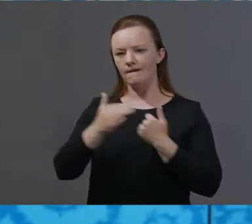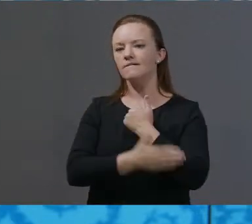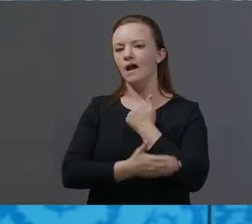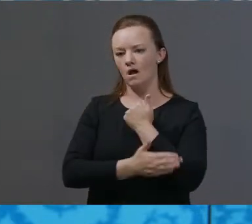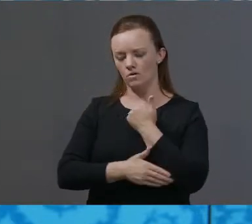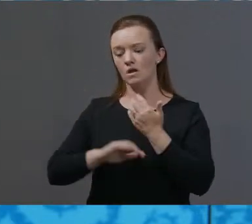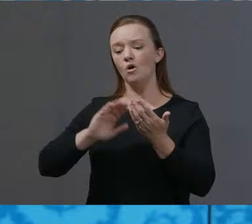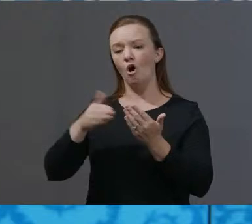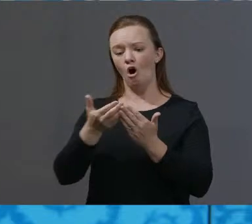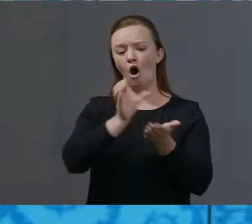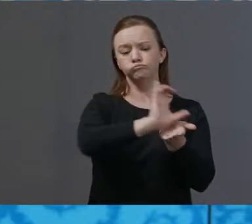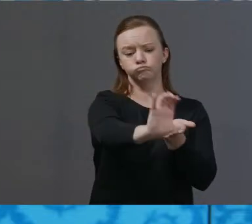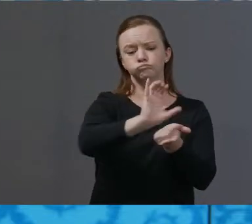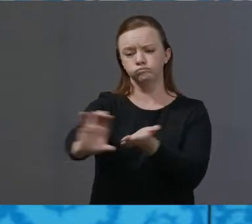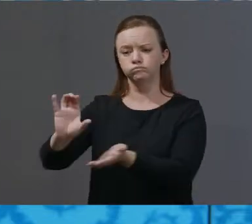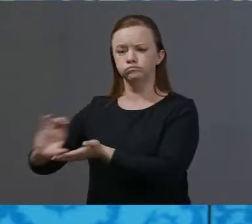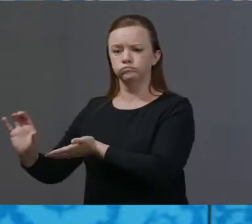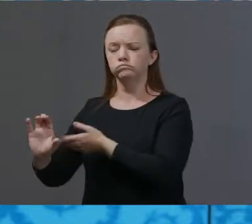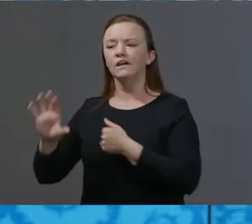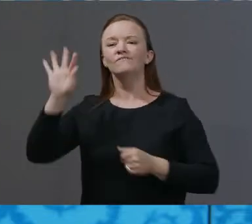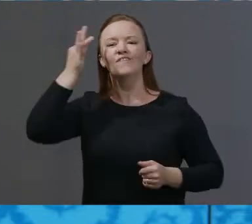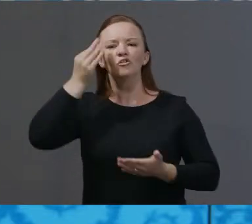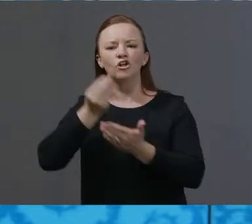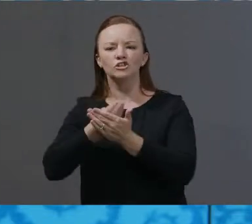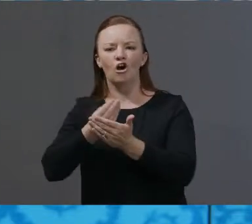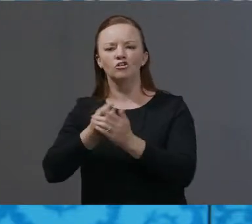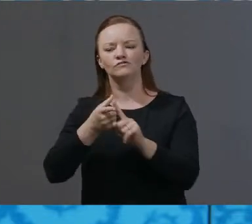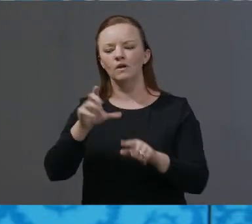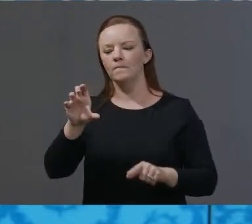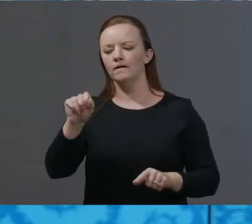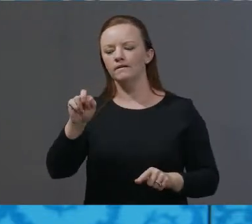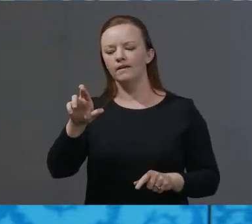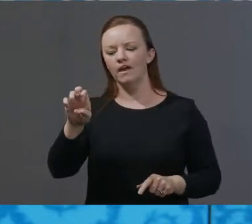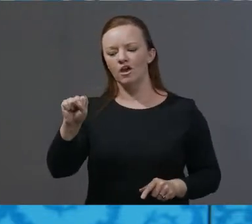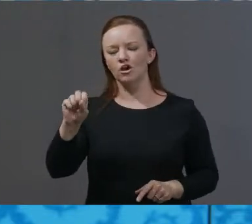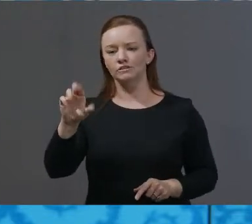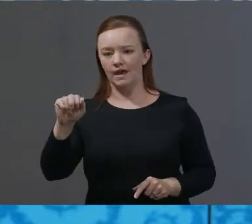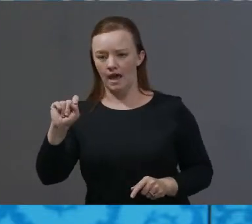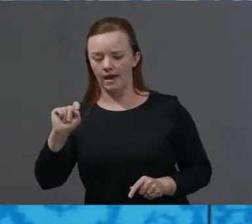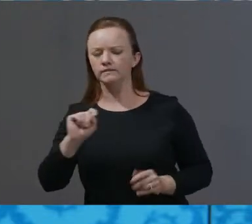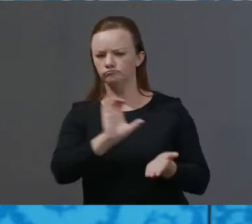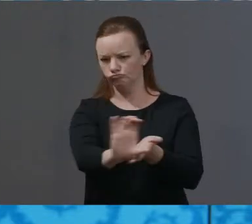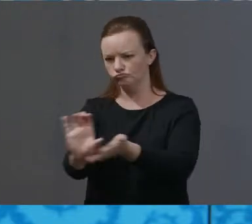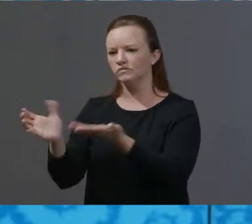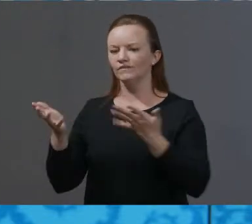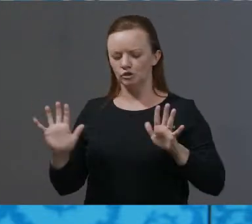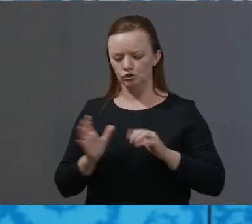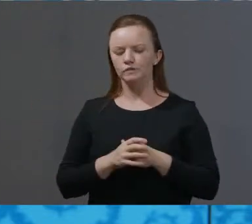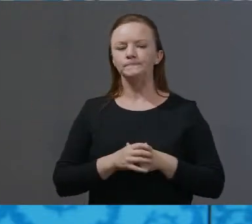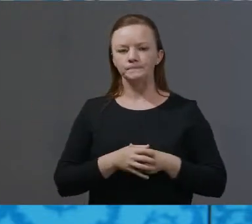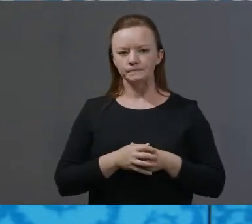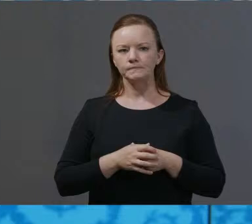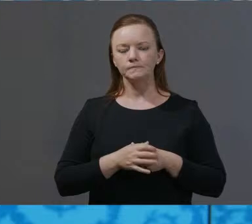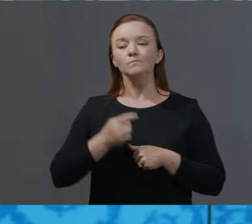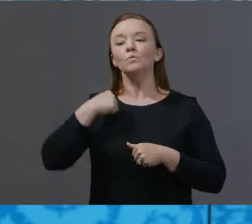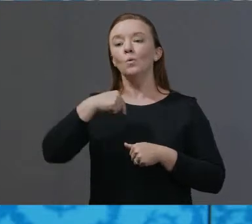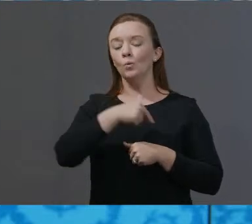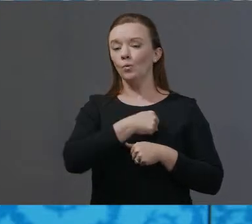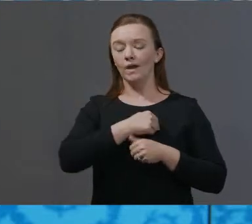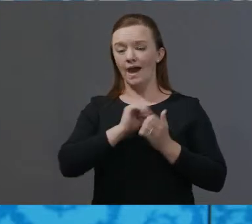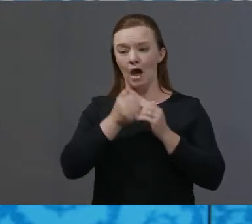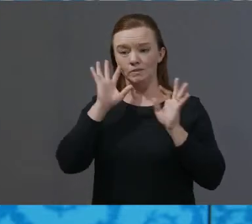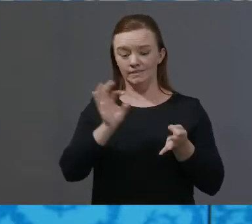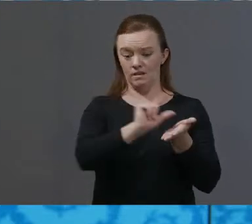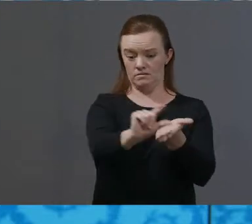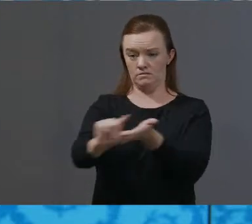We allocated to cities and towns on the Treasury formula, and we have